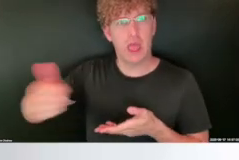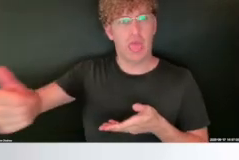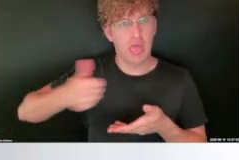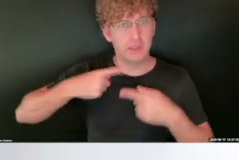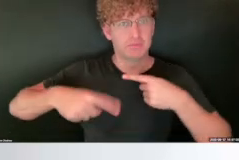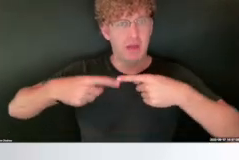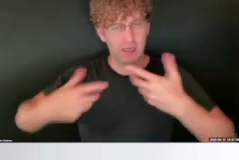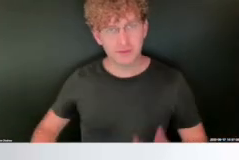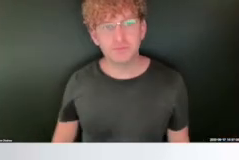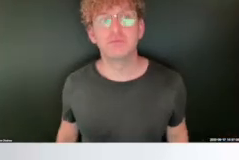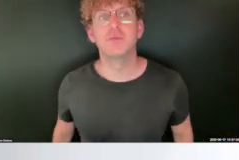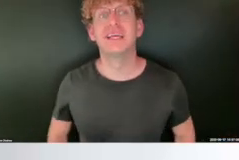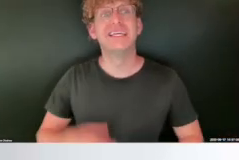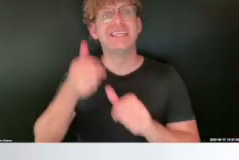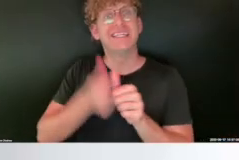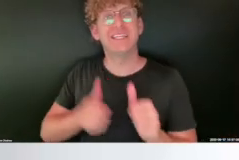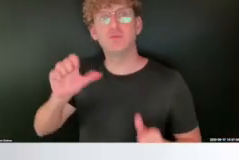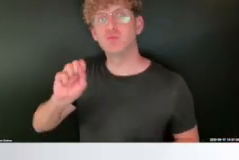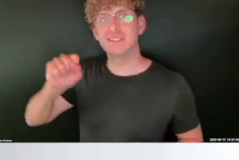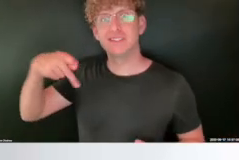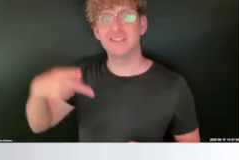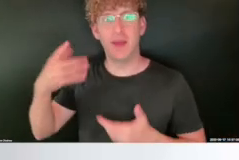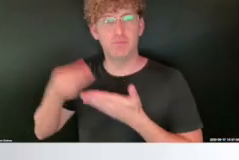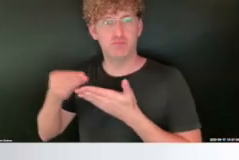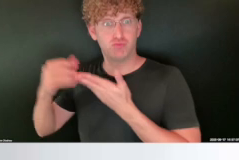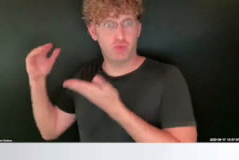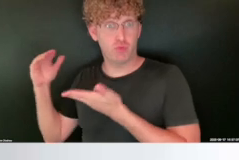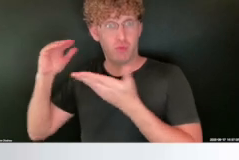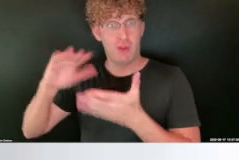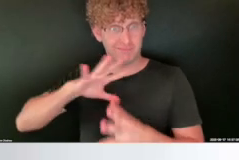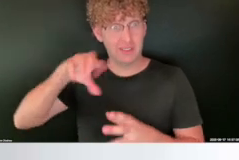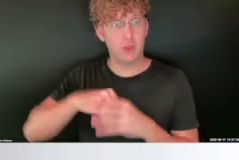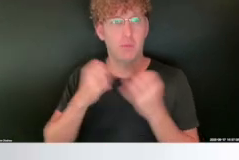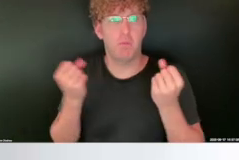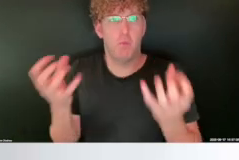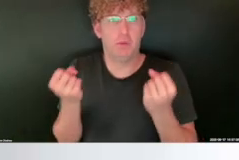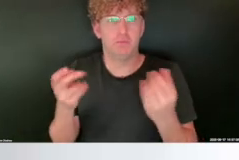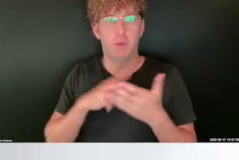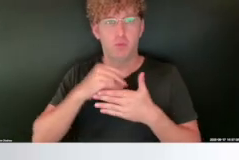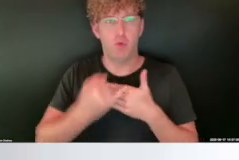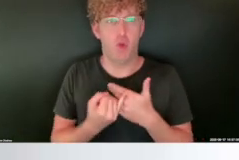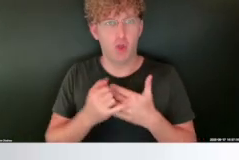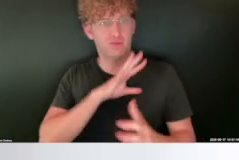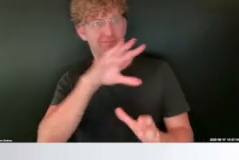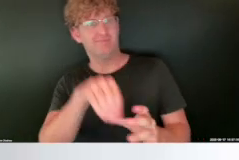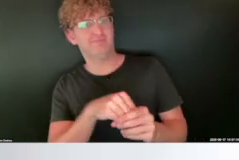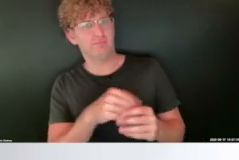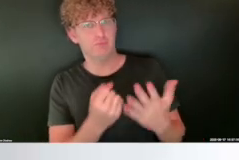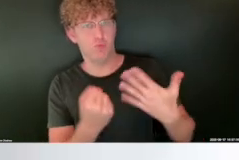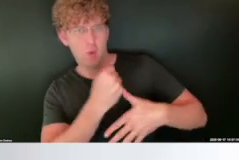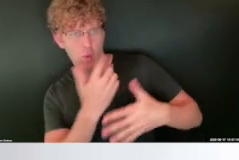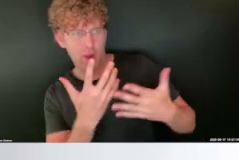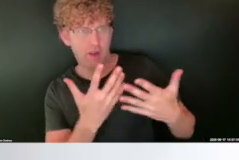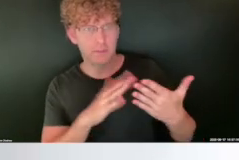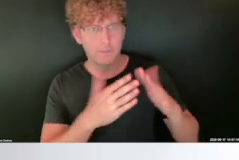priority community that work together to make it easier for people to get around without owning a car. This place-based